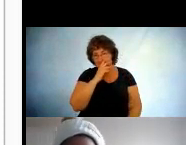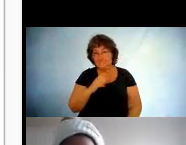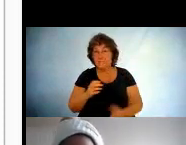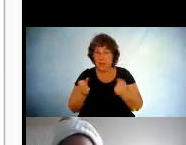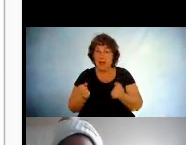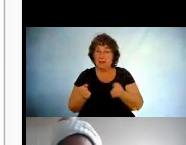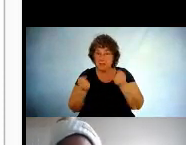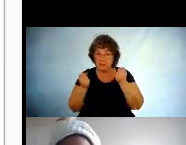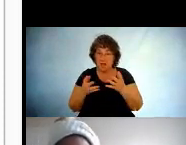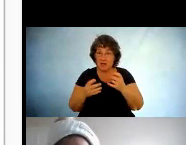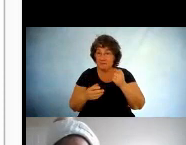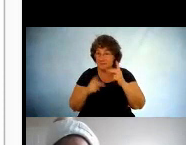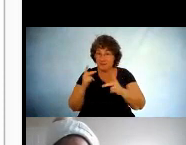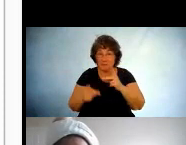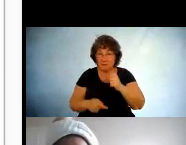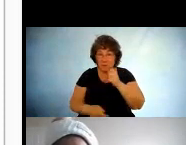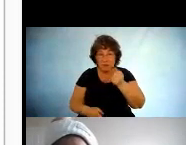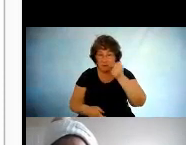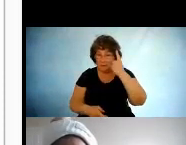understand what I trying to do.